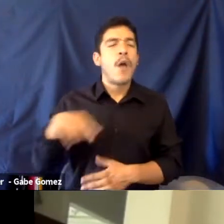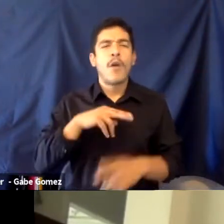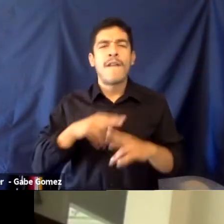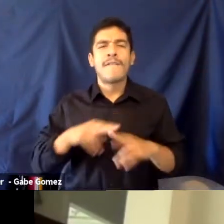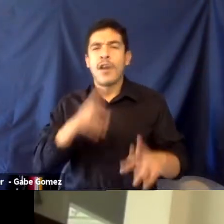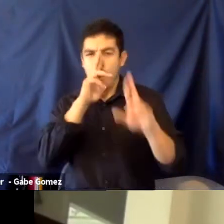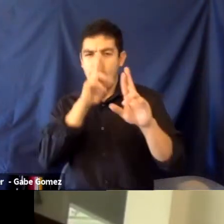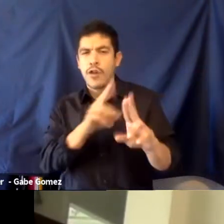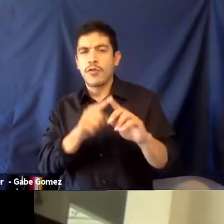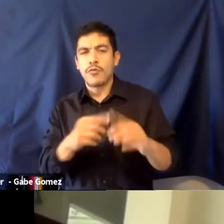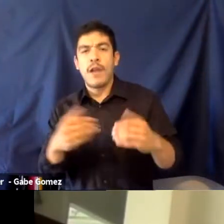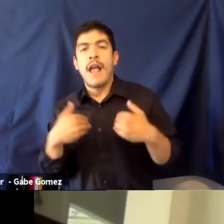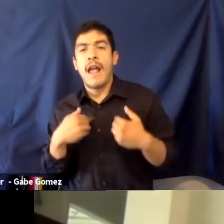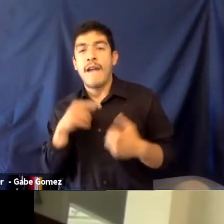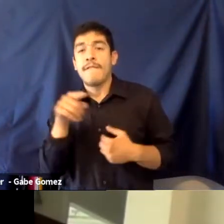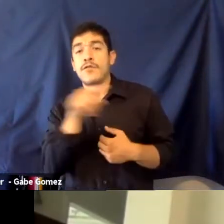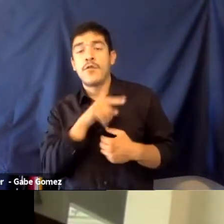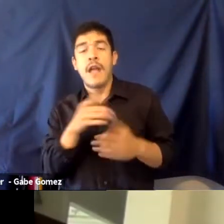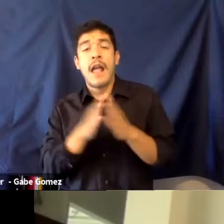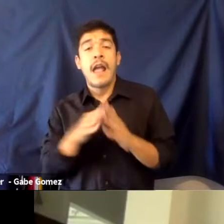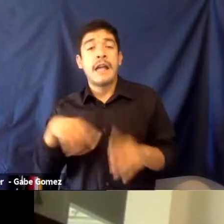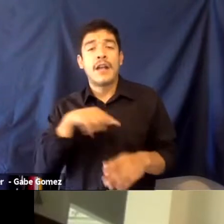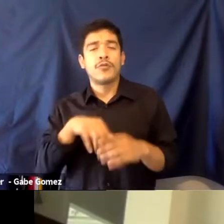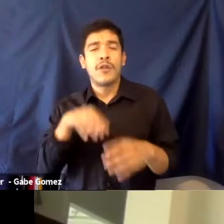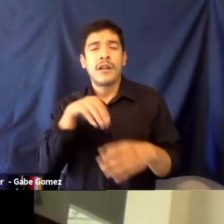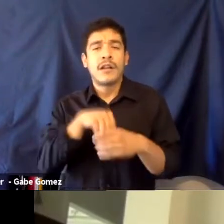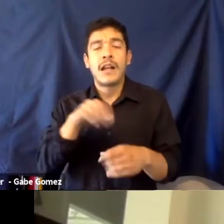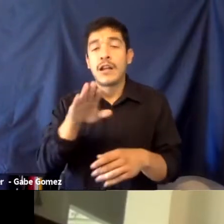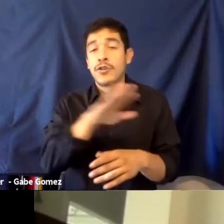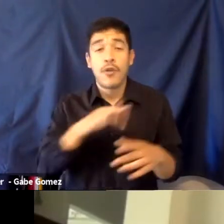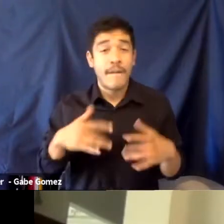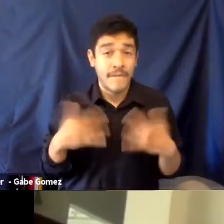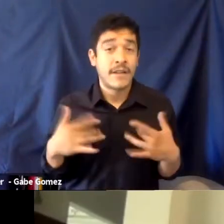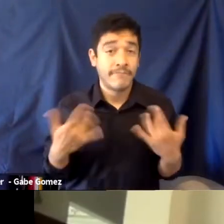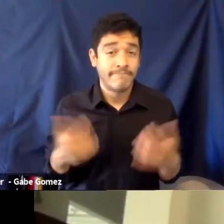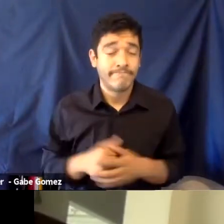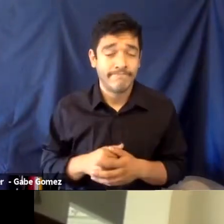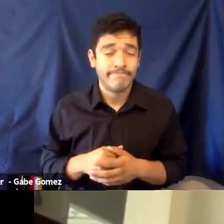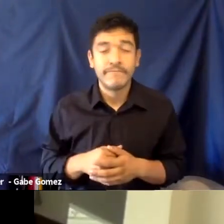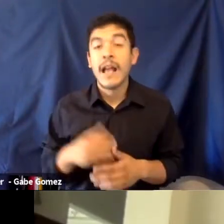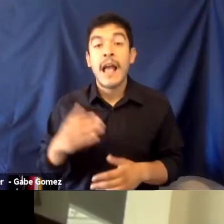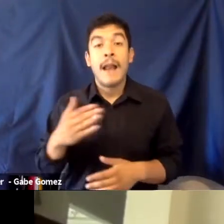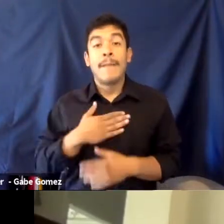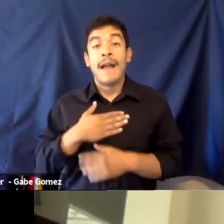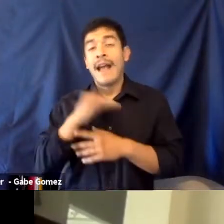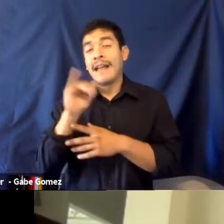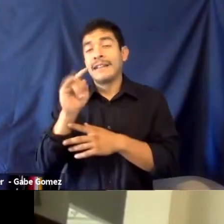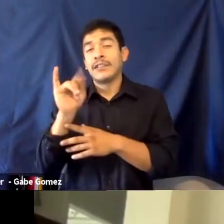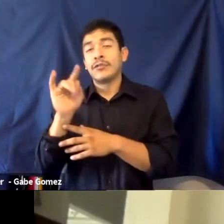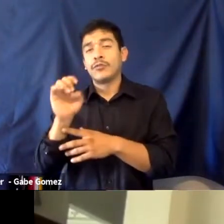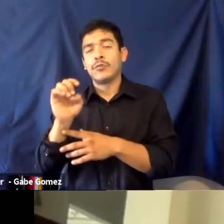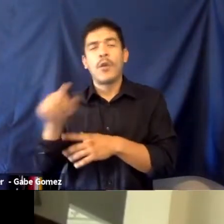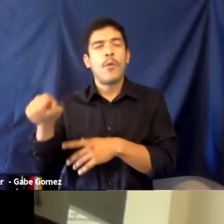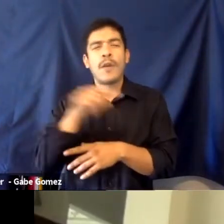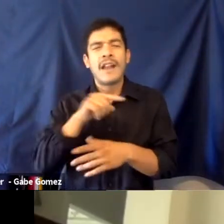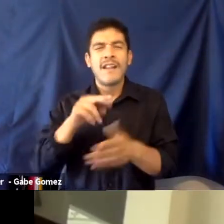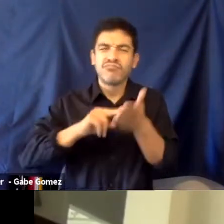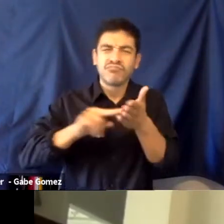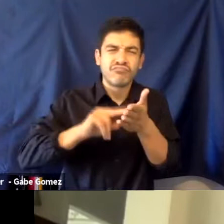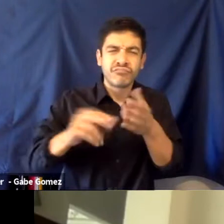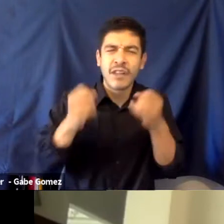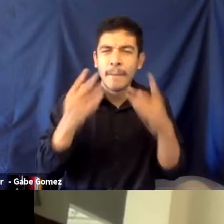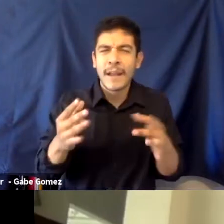to have you ask us to be included in today's event. At my institute, we have conducted numerous studies over the